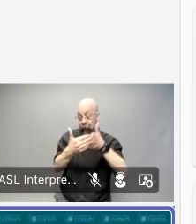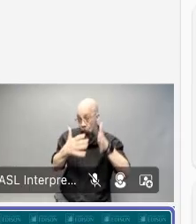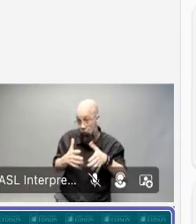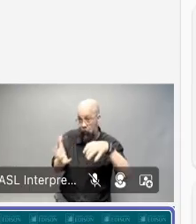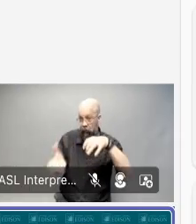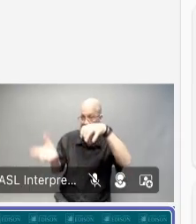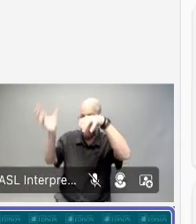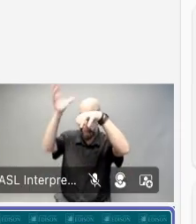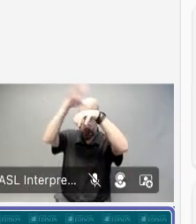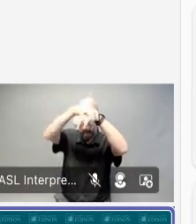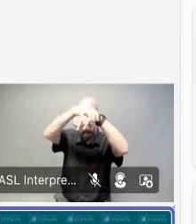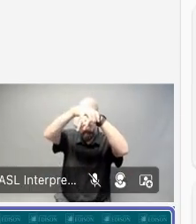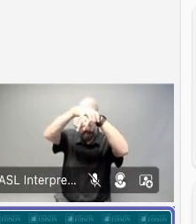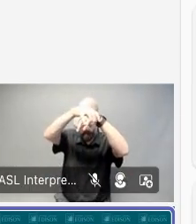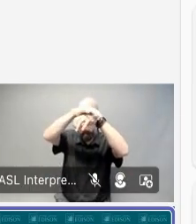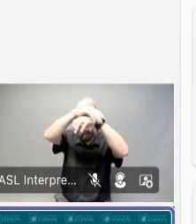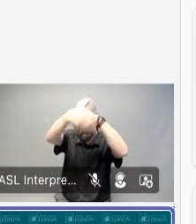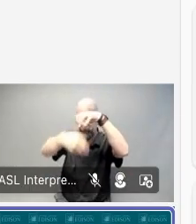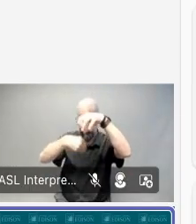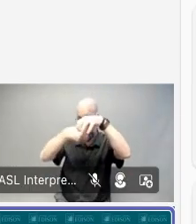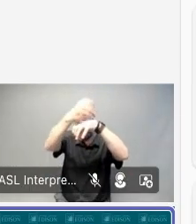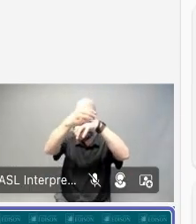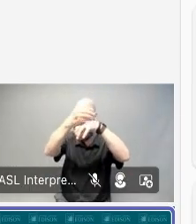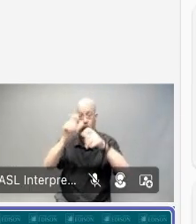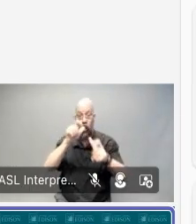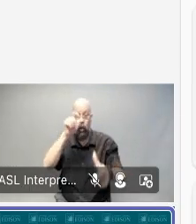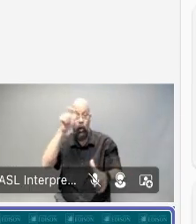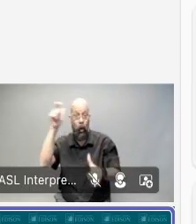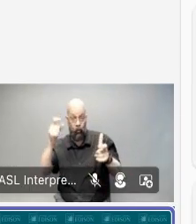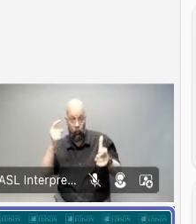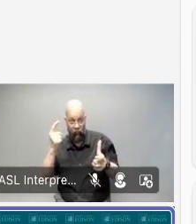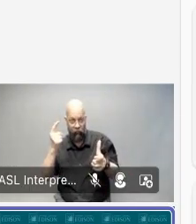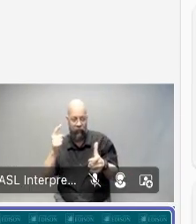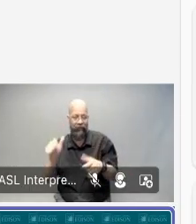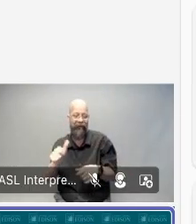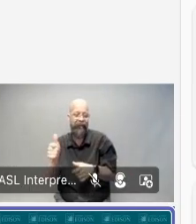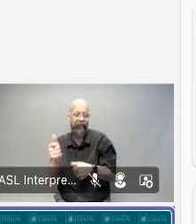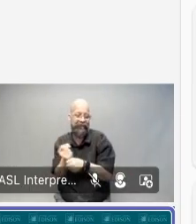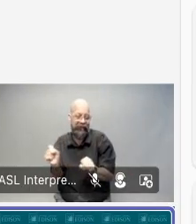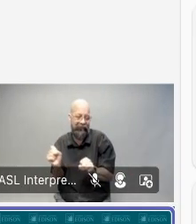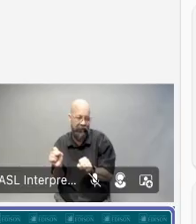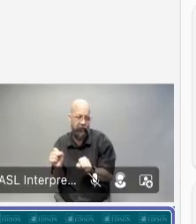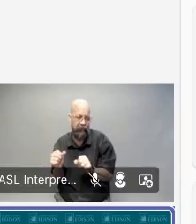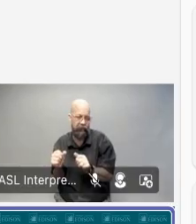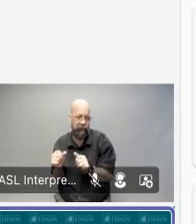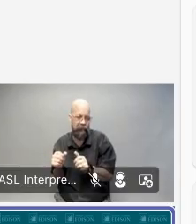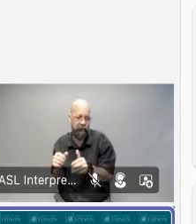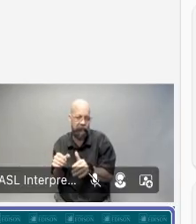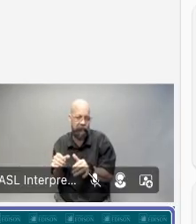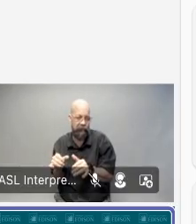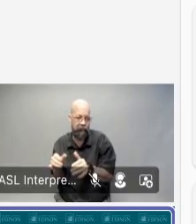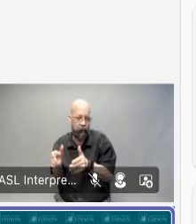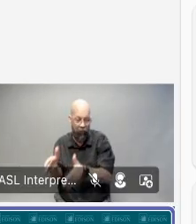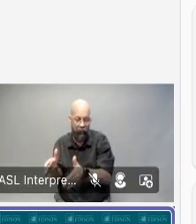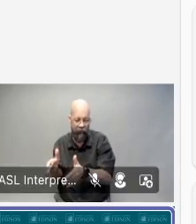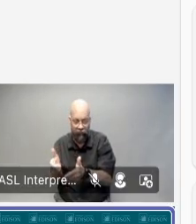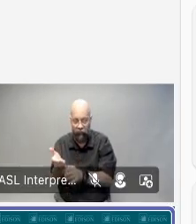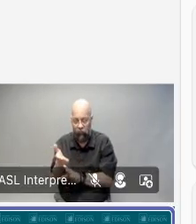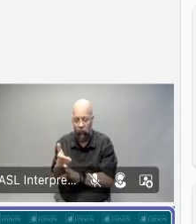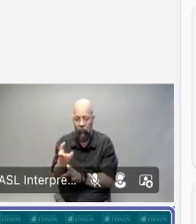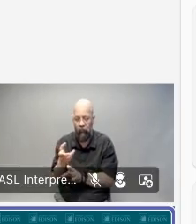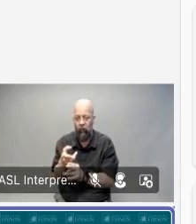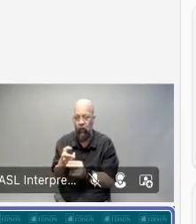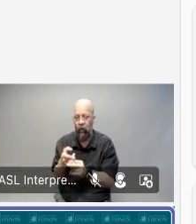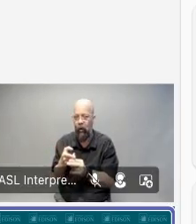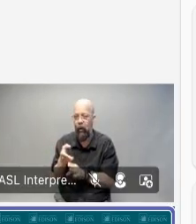distribution lines. For larger transmission lines, we use other safety measures, one of which is the proactive splice